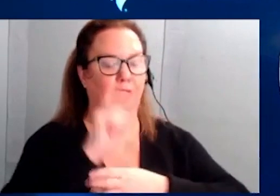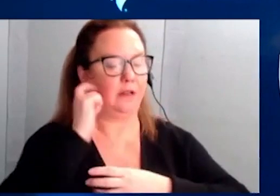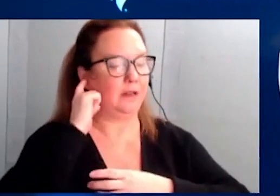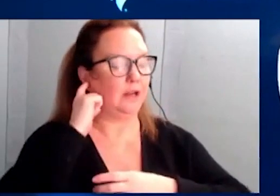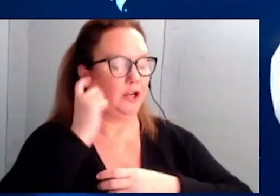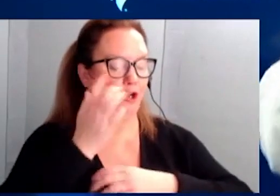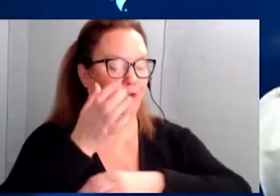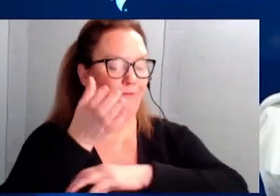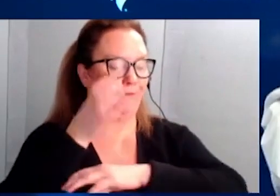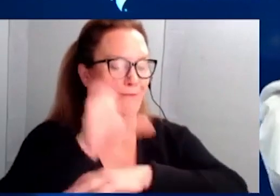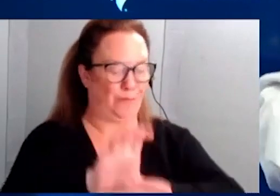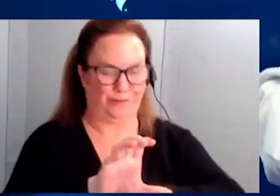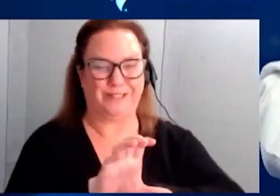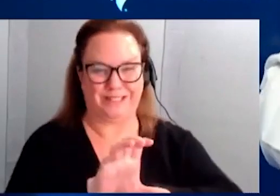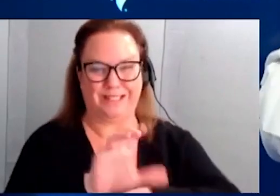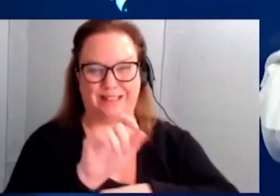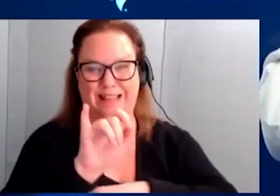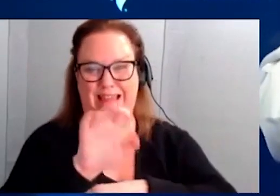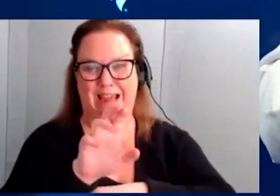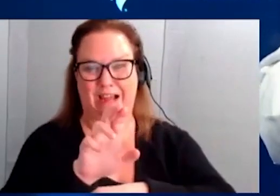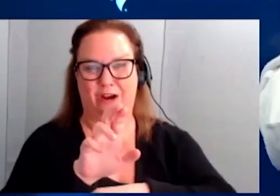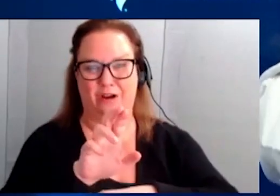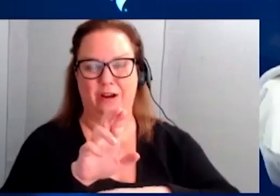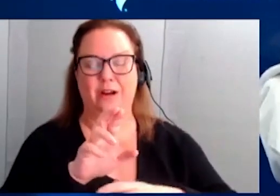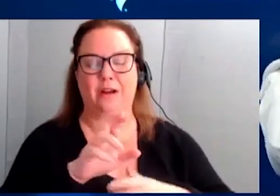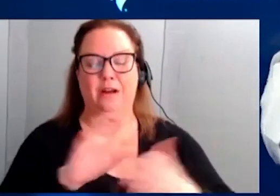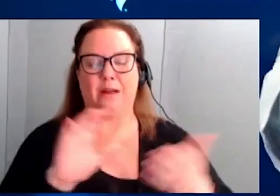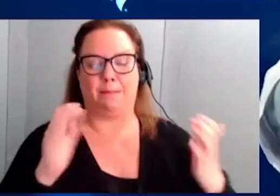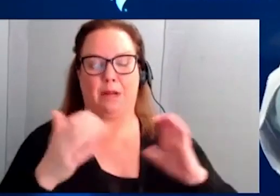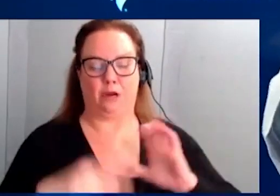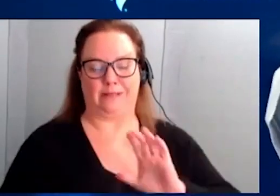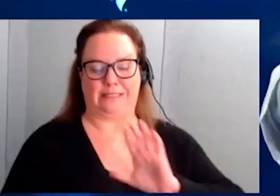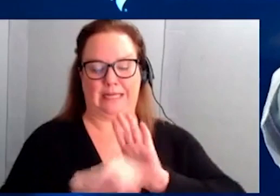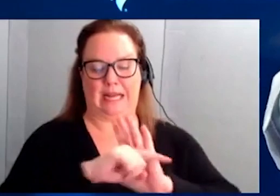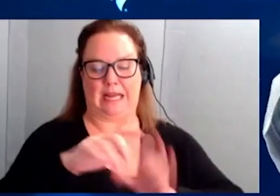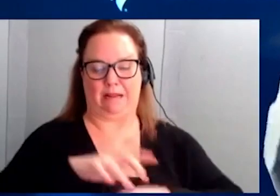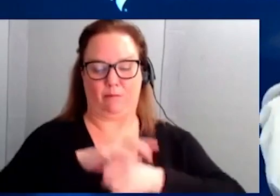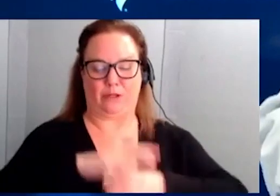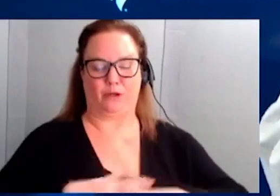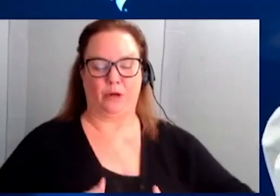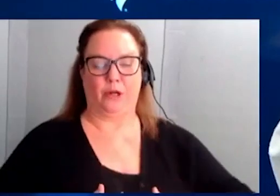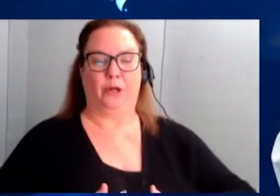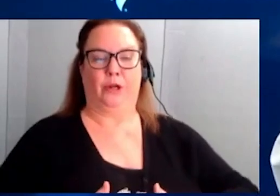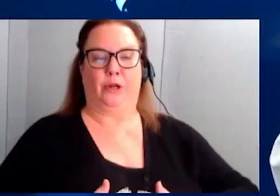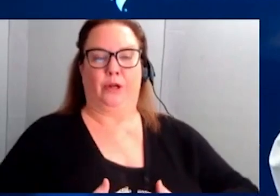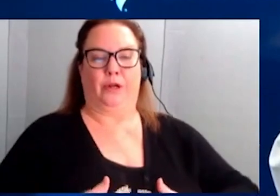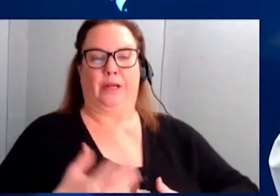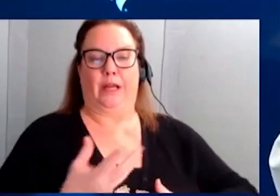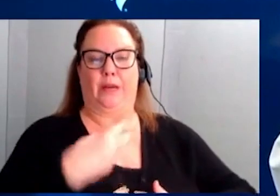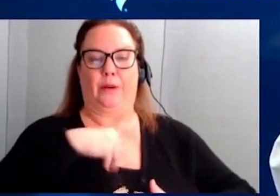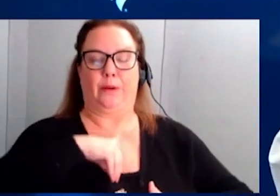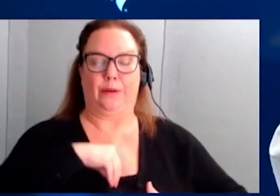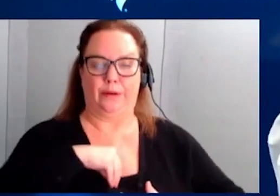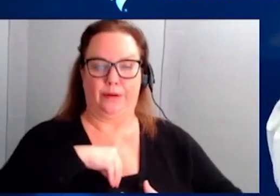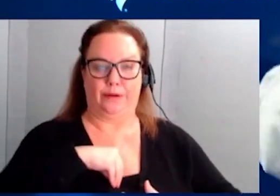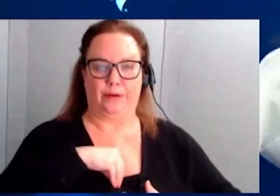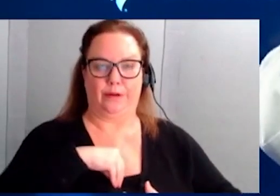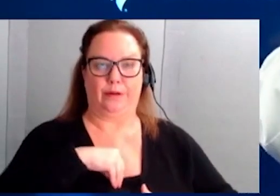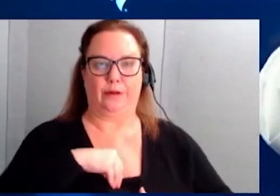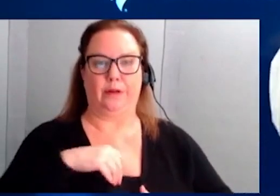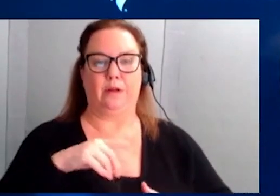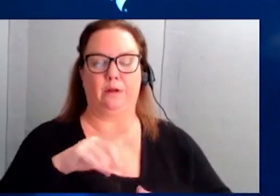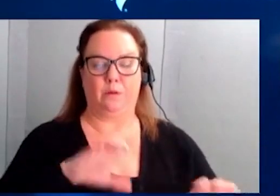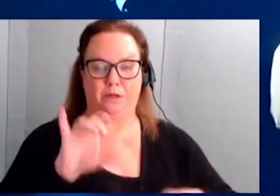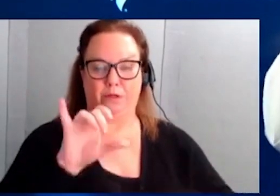to do that, as opposed to creating this negative pressure in your lung. When you take a deep breath, you suck air in. And so when we do